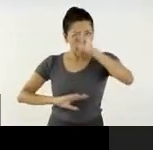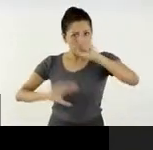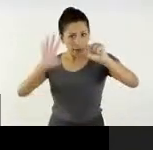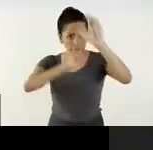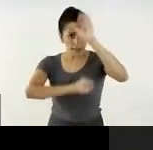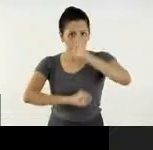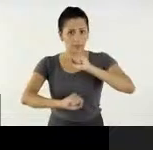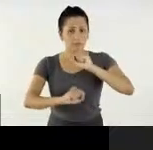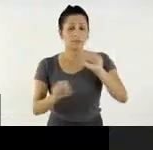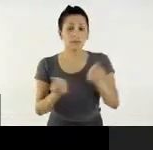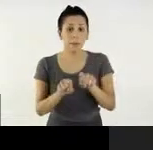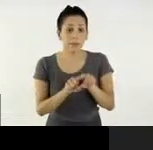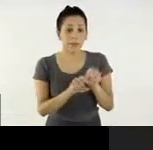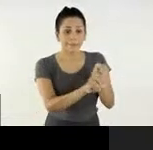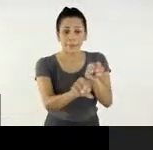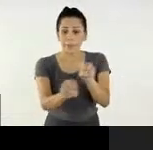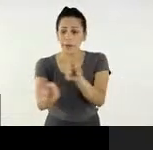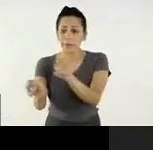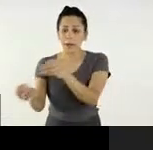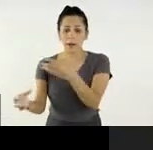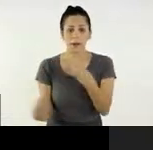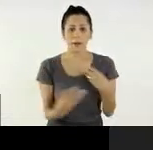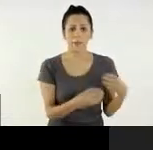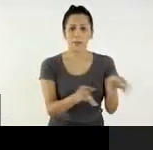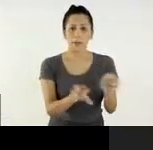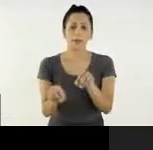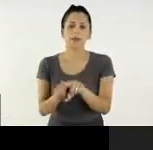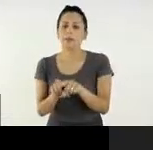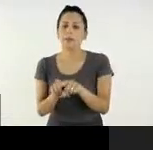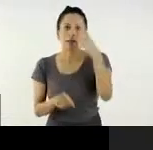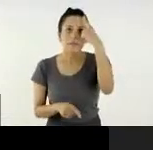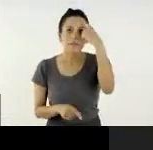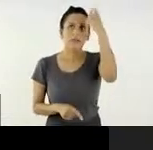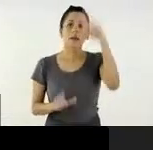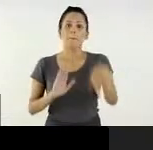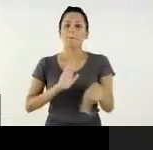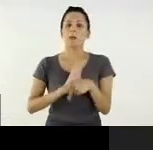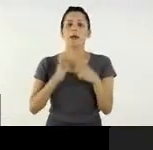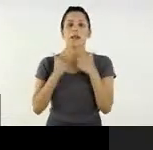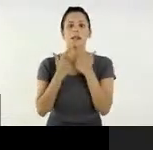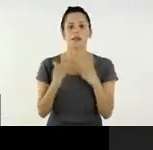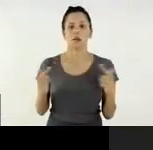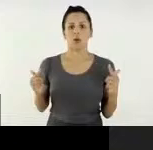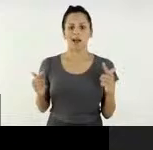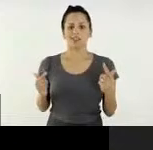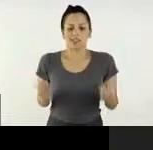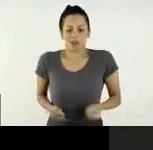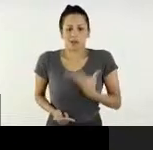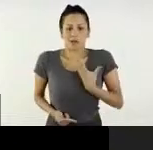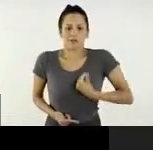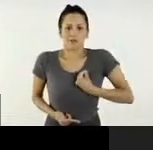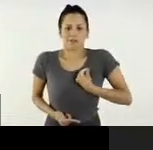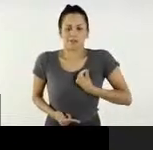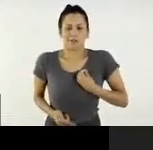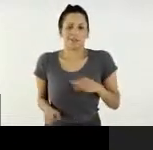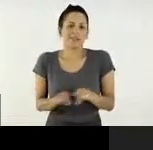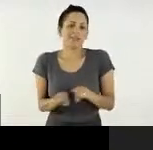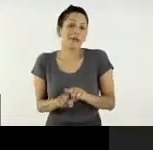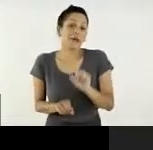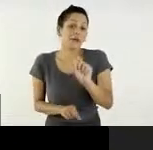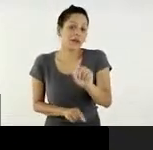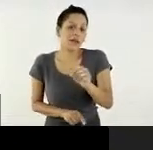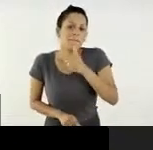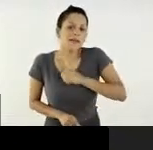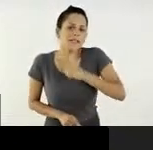reimagined to match their new lives. Menstruation became moonstration. I'm not sure how you translate that.